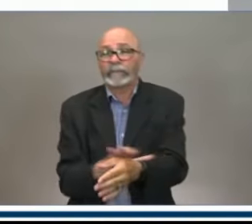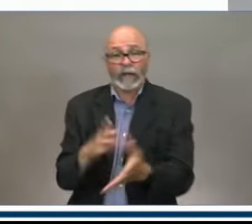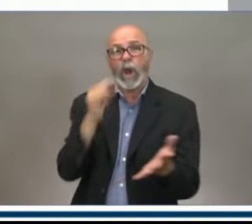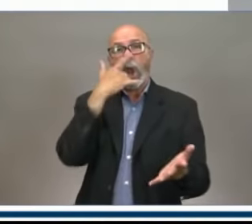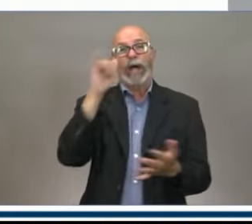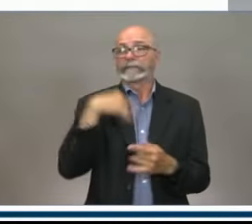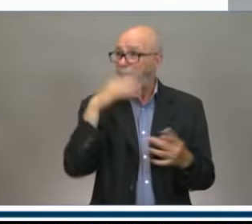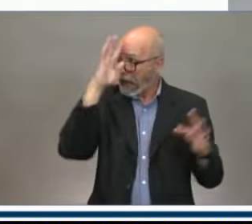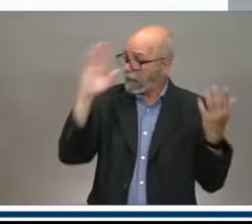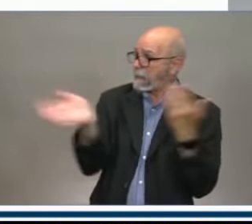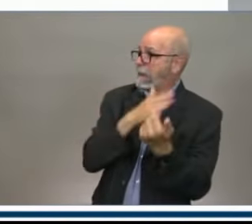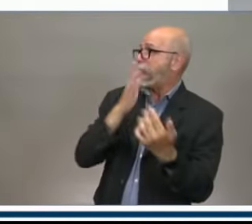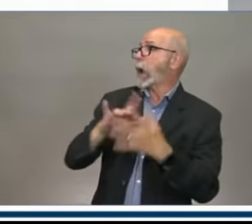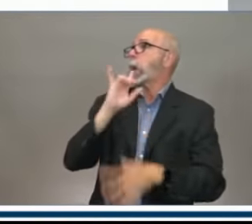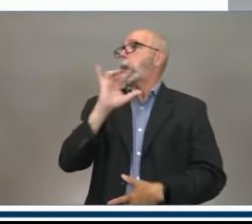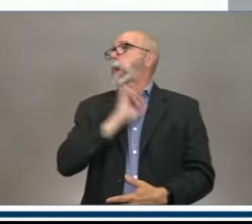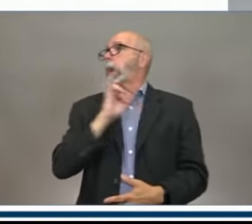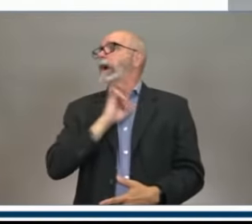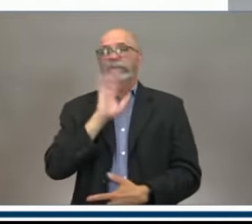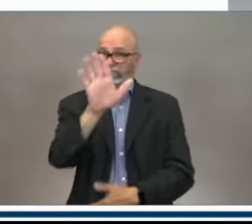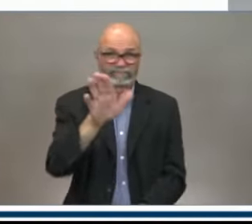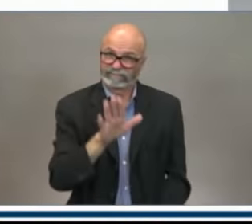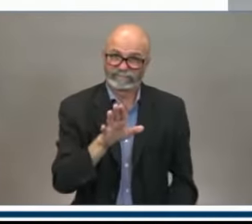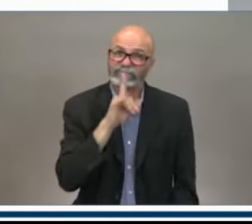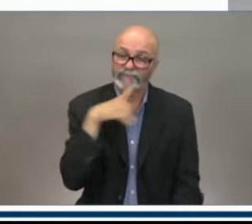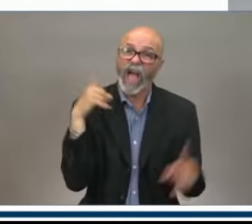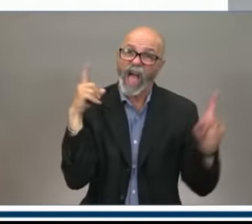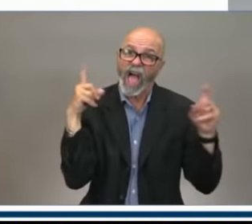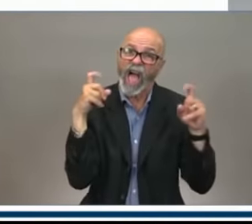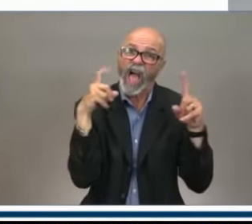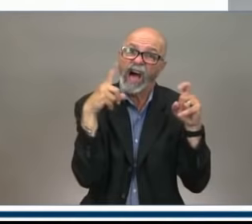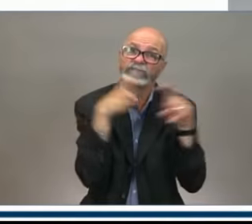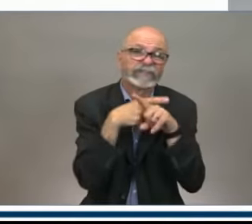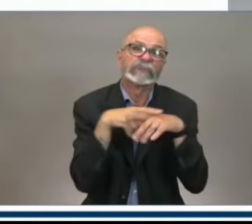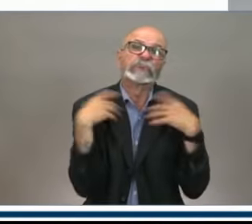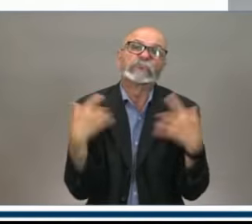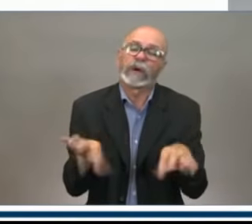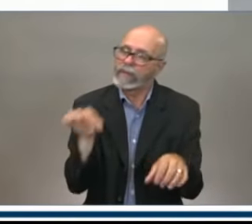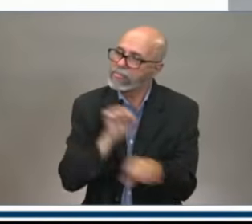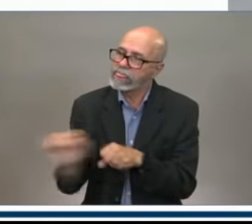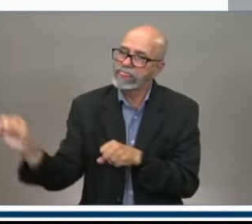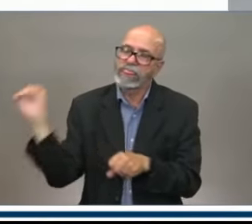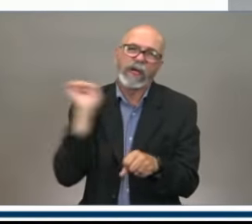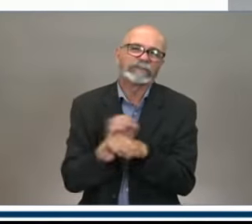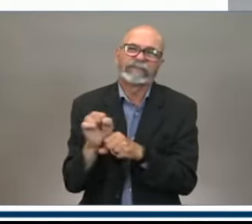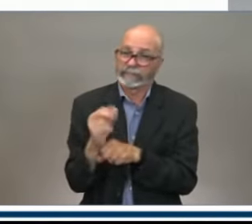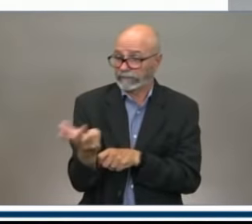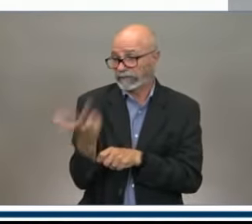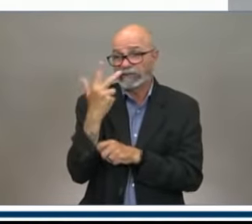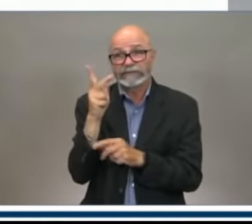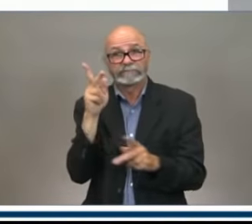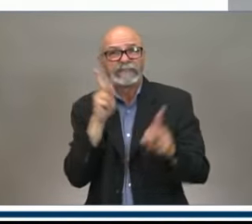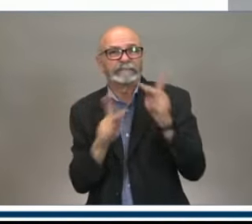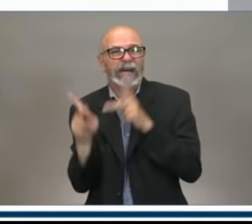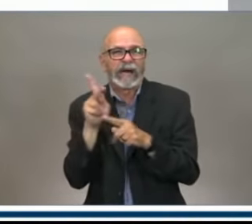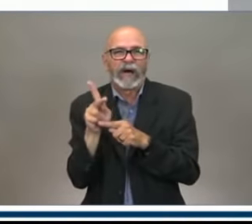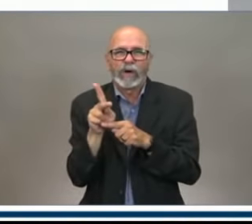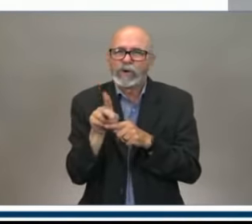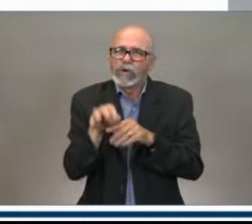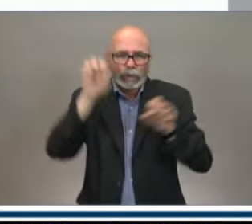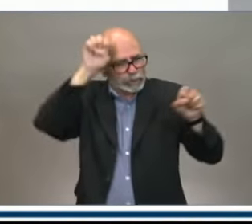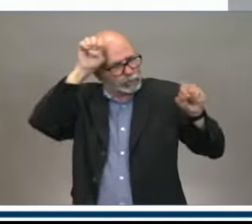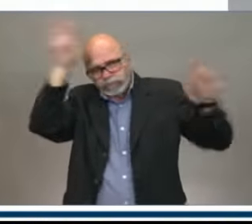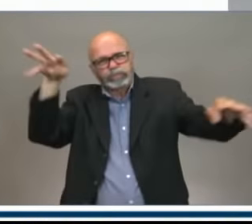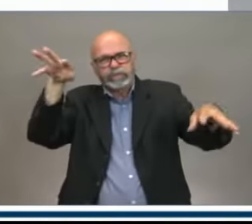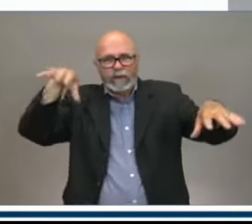to happen to do that. And a very busy and hardworking team of 3 people, they were able to do it in the time frame that